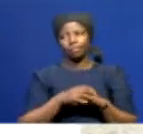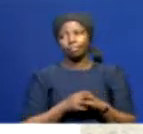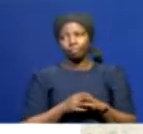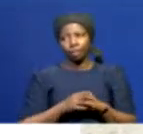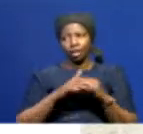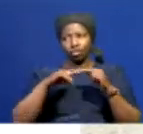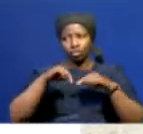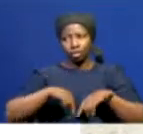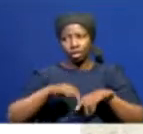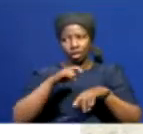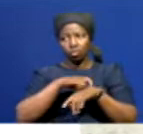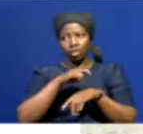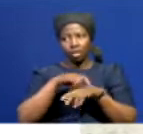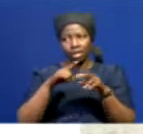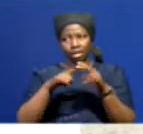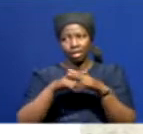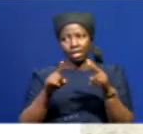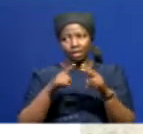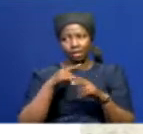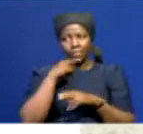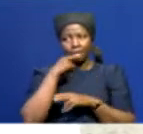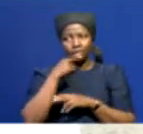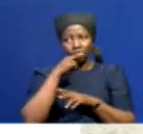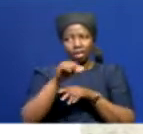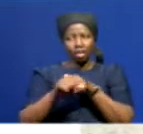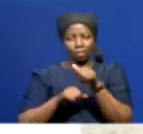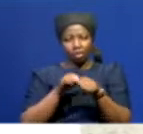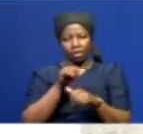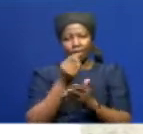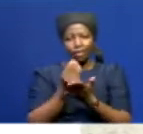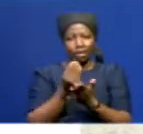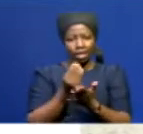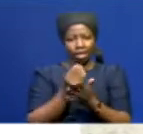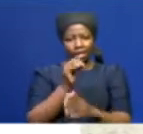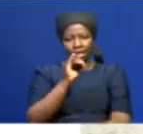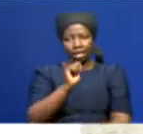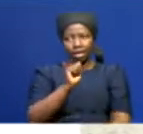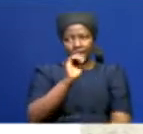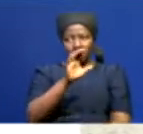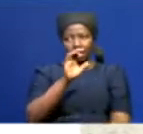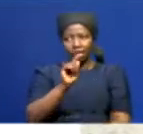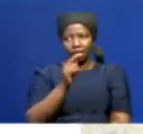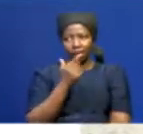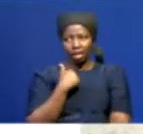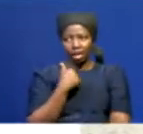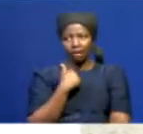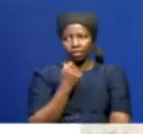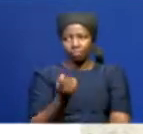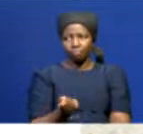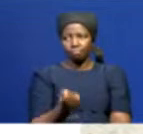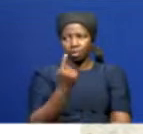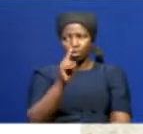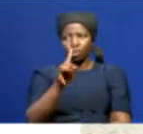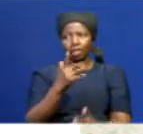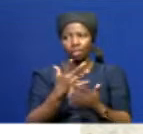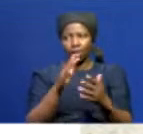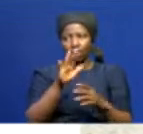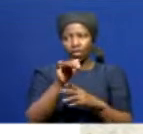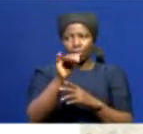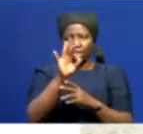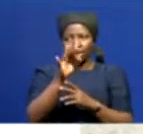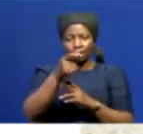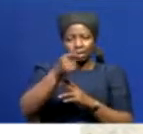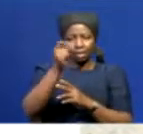during the beginning of the mentioning of the Finance Act, there has come out one thing from the three-judge